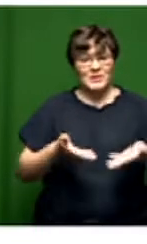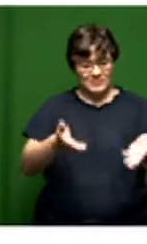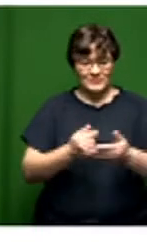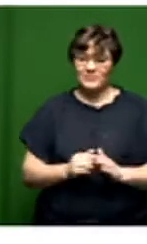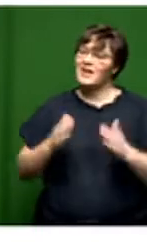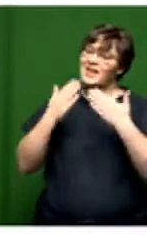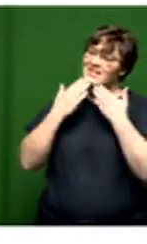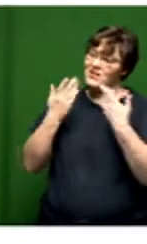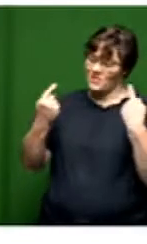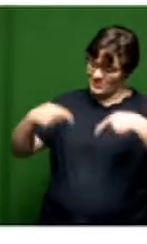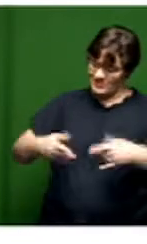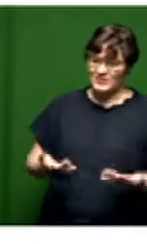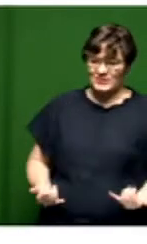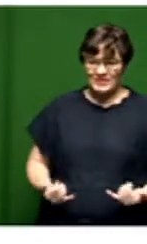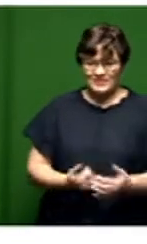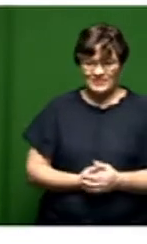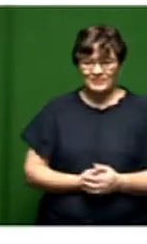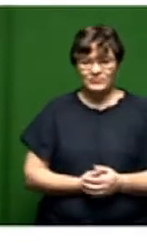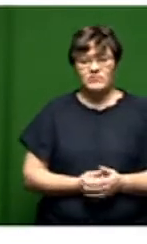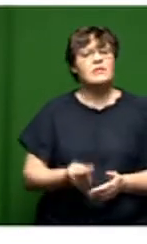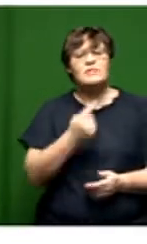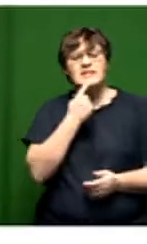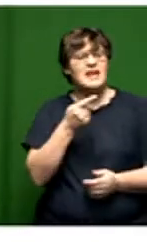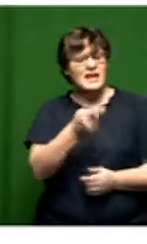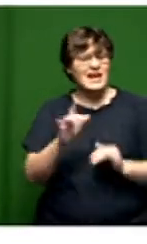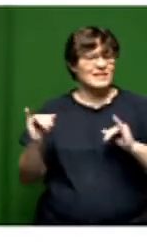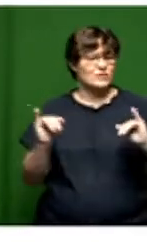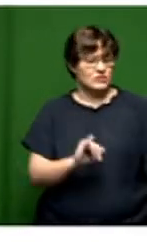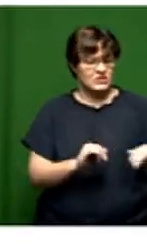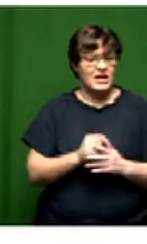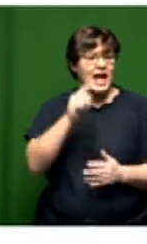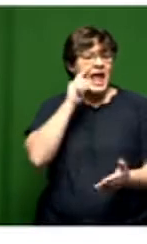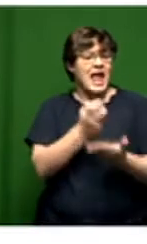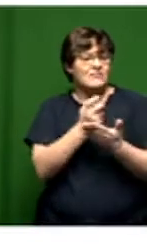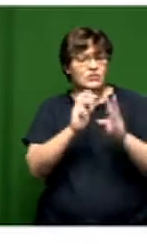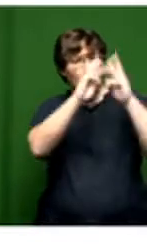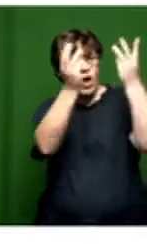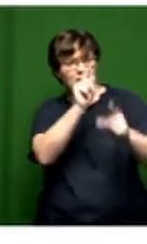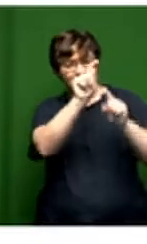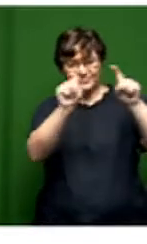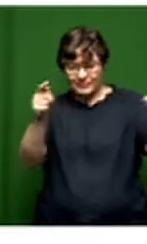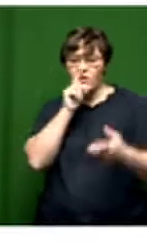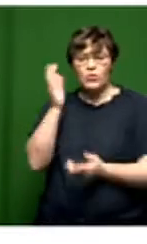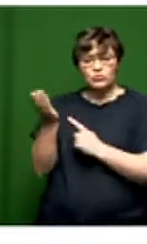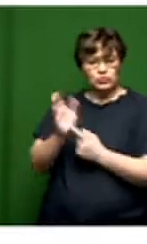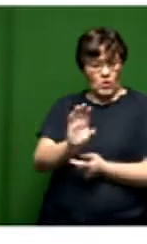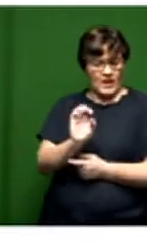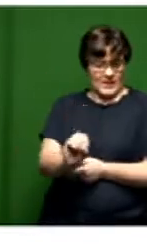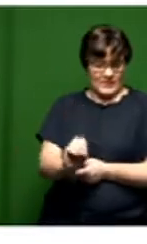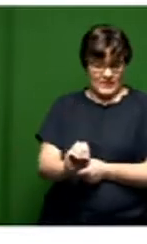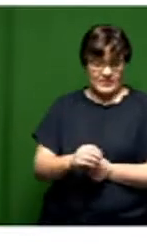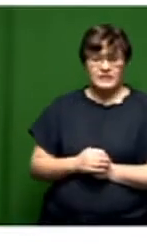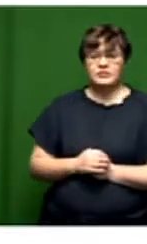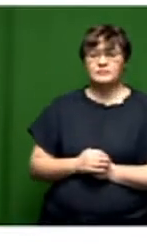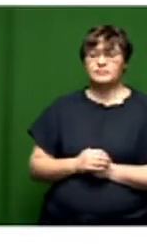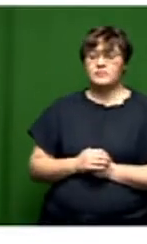Thank you so much for having me today. So as I was saying there in the introduction, evidence from around the world confirms